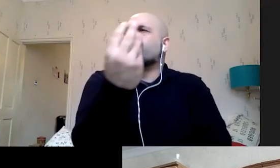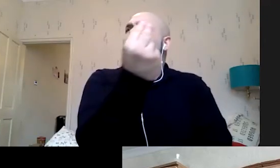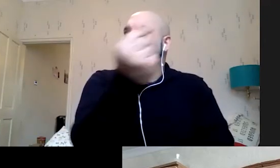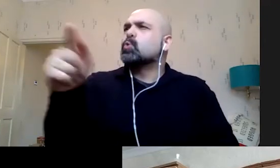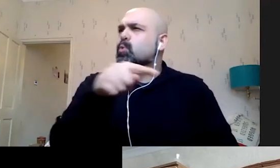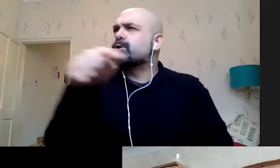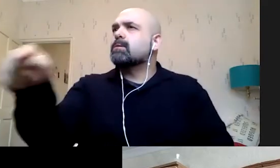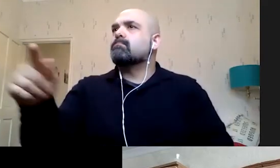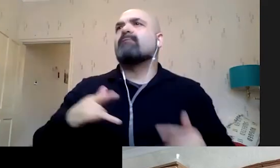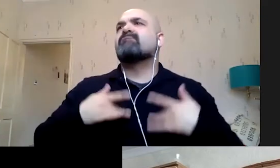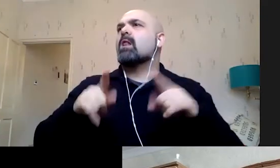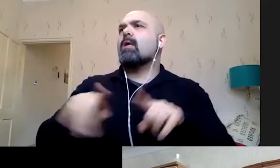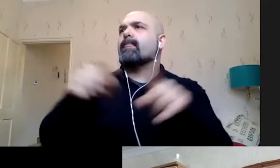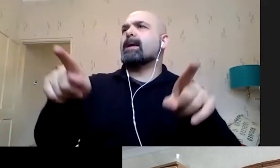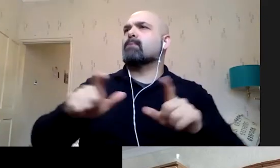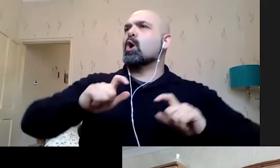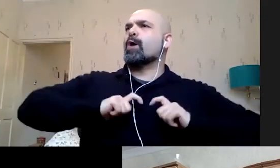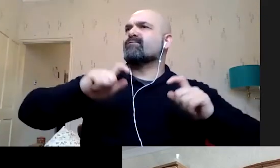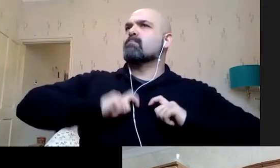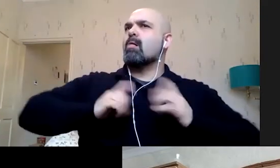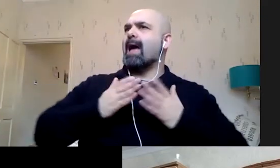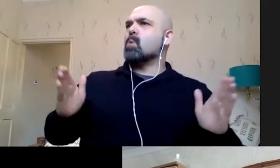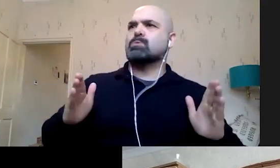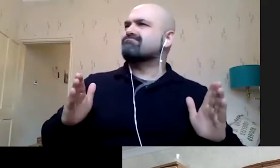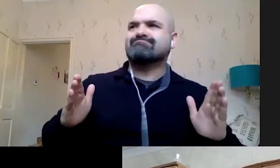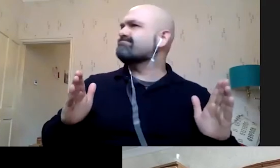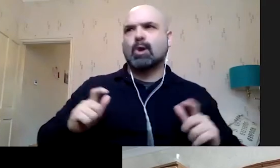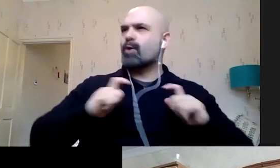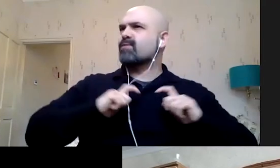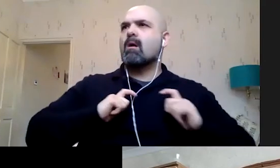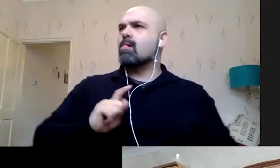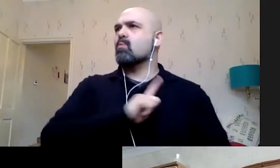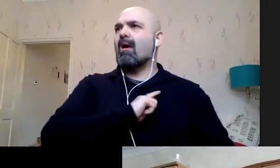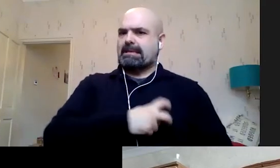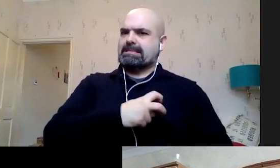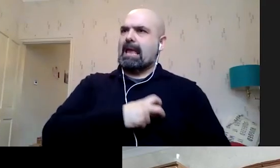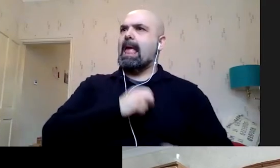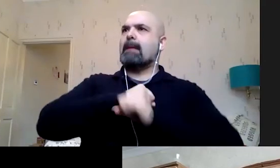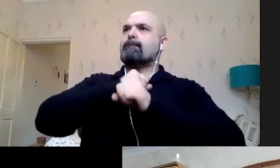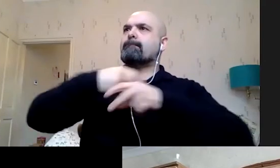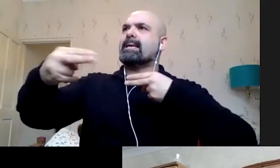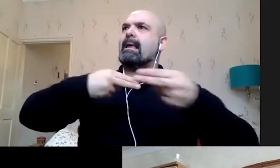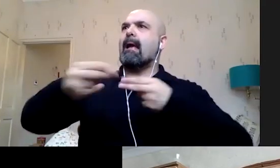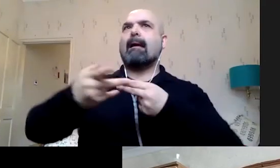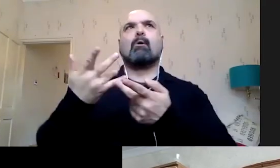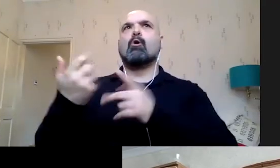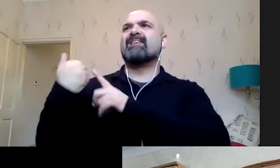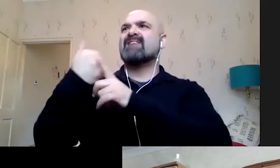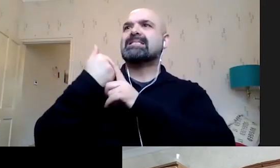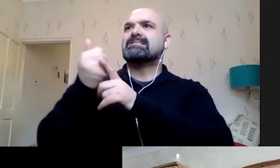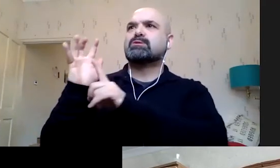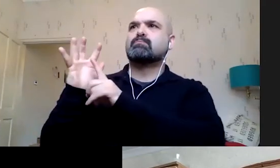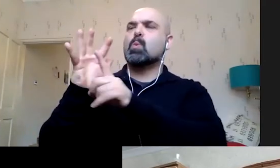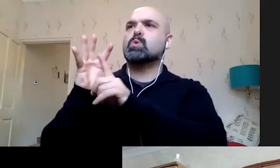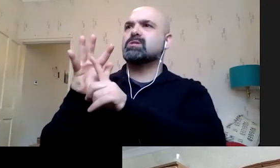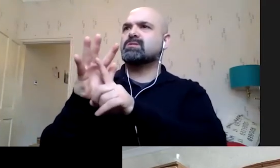models, but I feel like they don't feel comfortable enough being out because of, well, they're scared of the media, of the fans, of losing